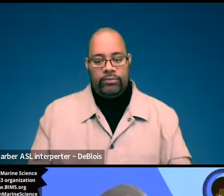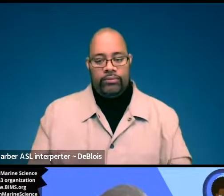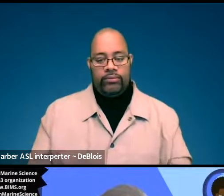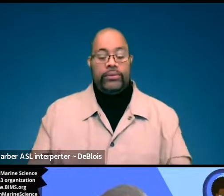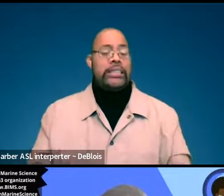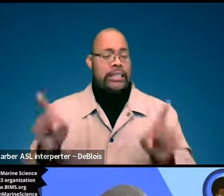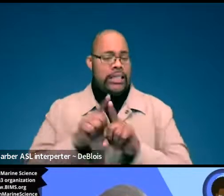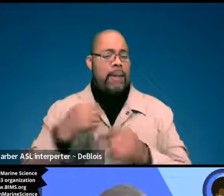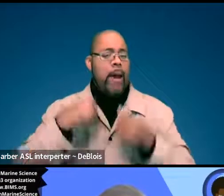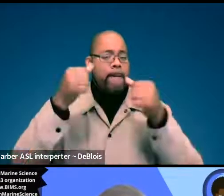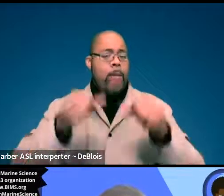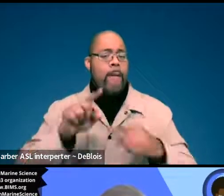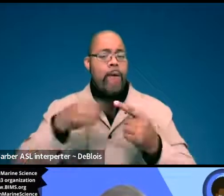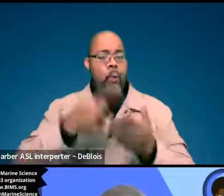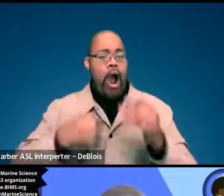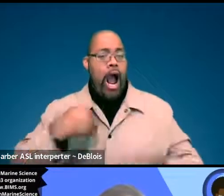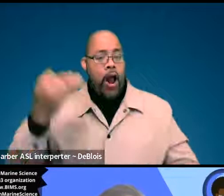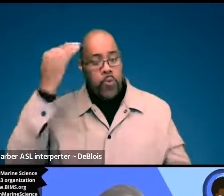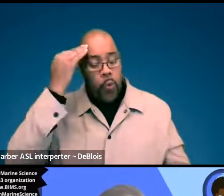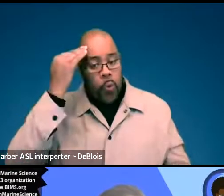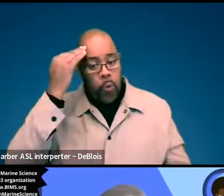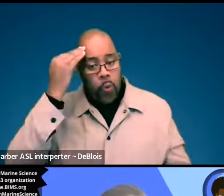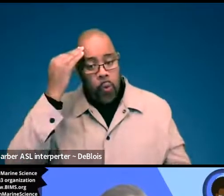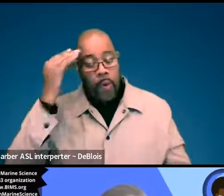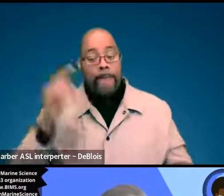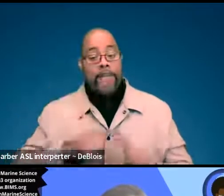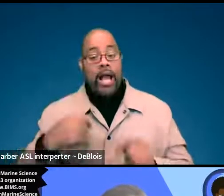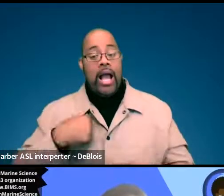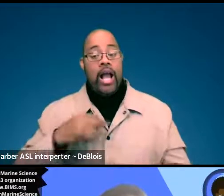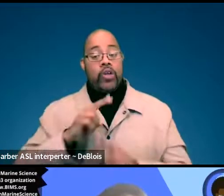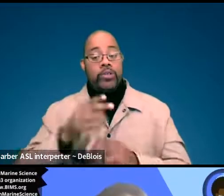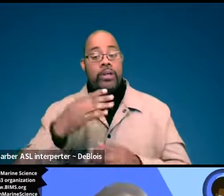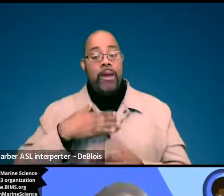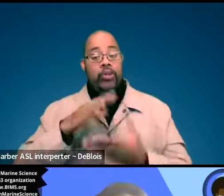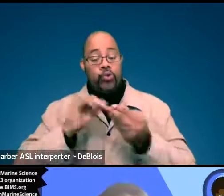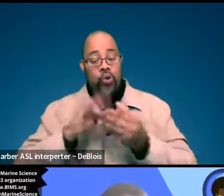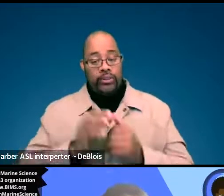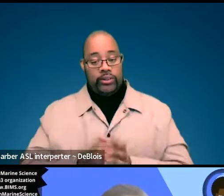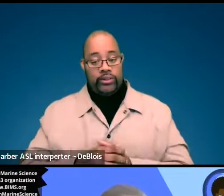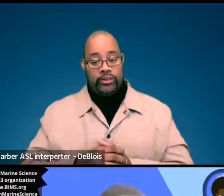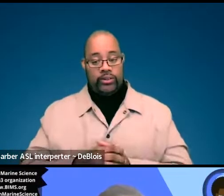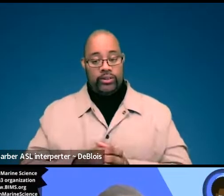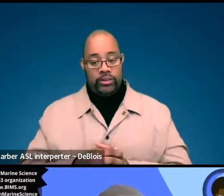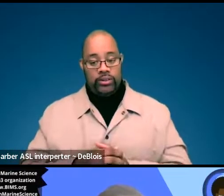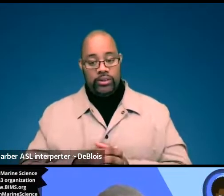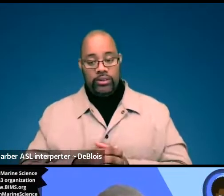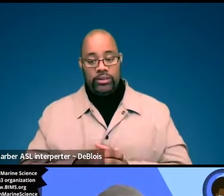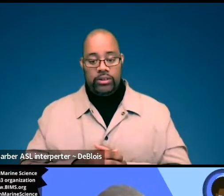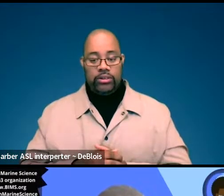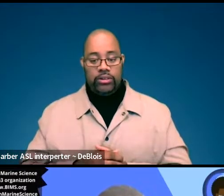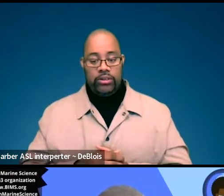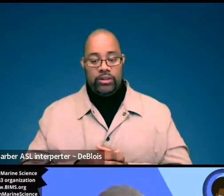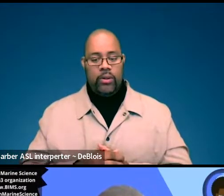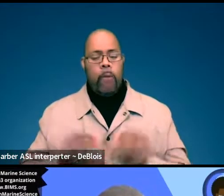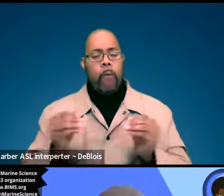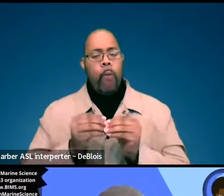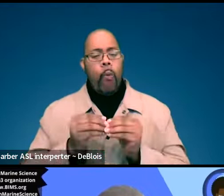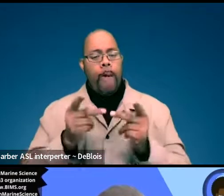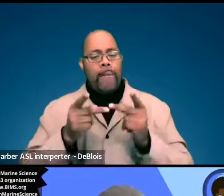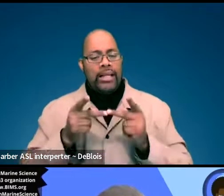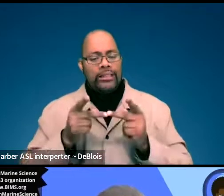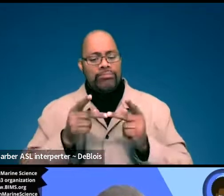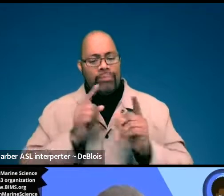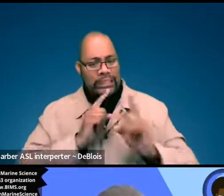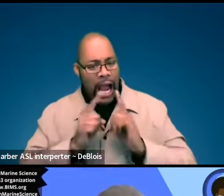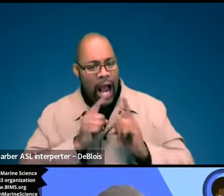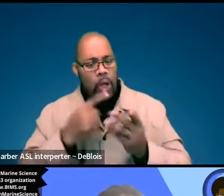Same. I post about what I know, though I use my stories as more of a place of dialogue